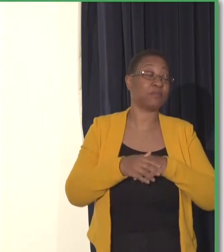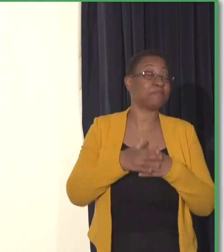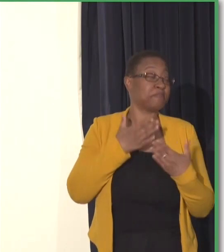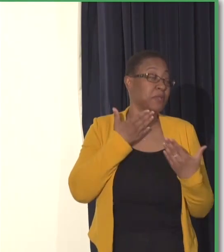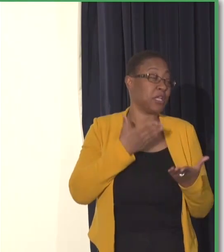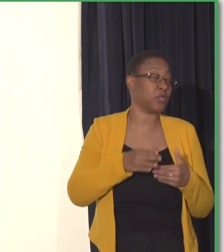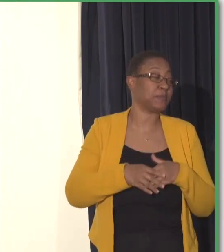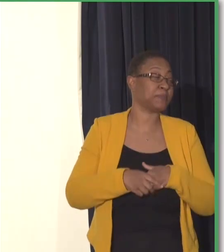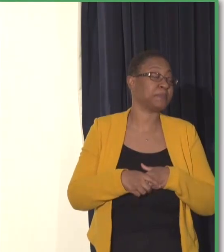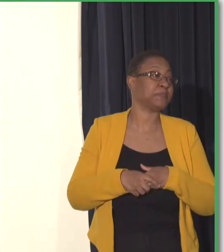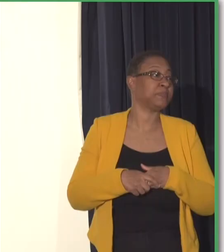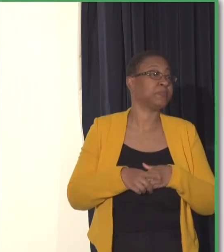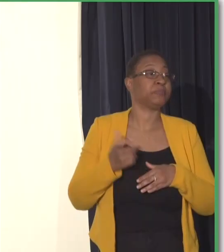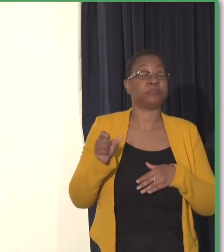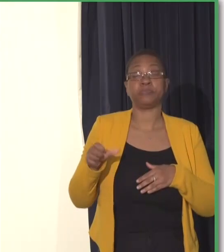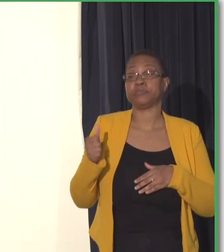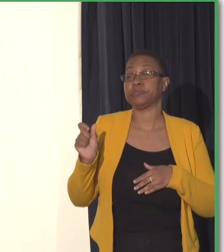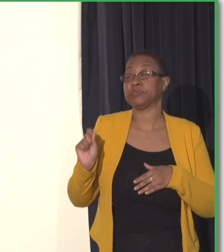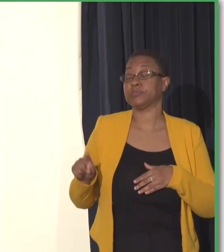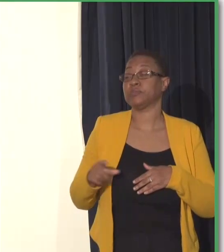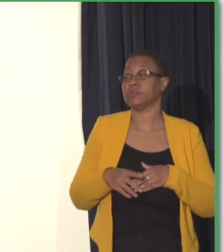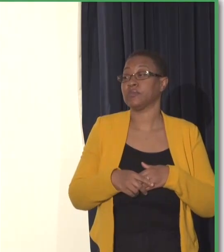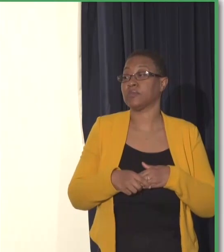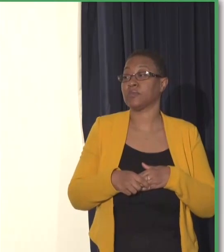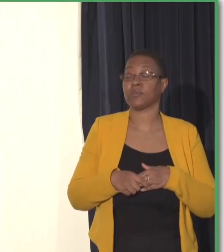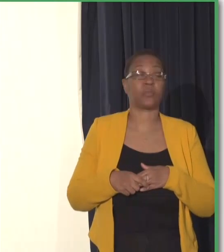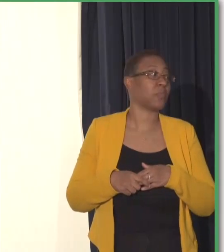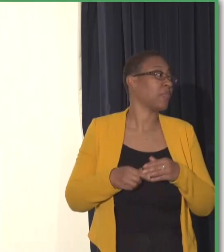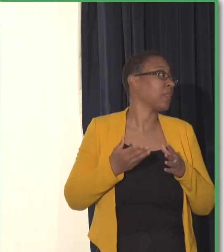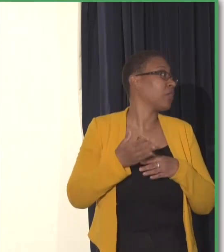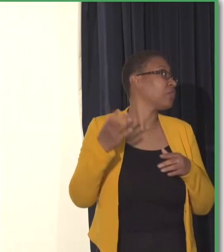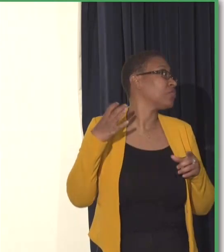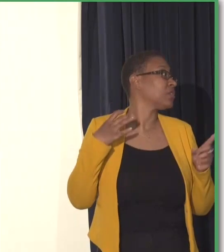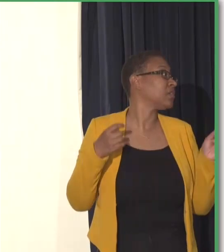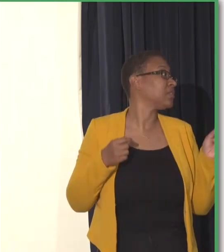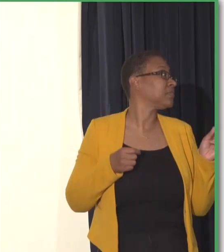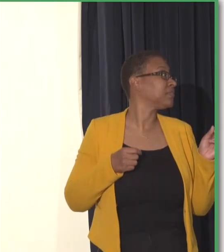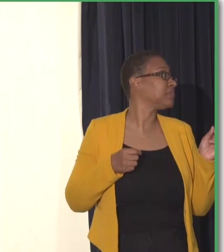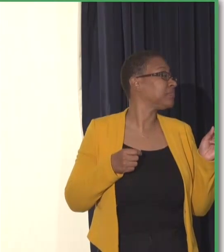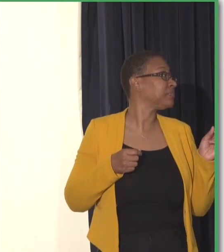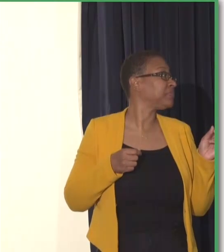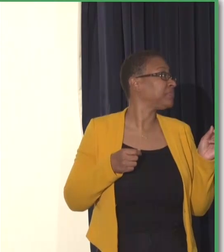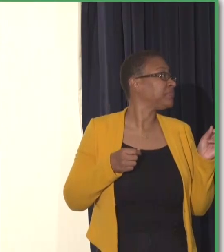you. Any other questions? Yes.